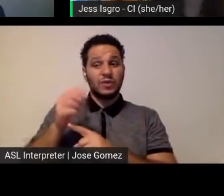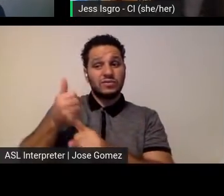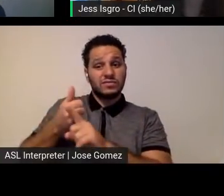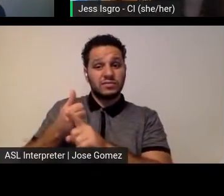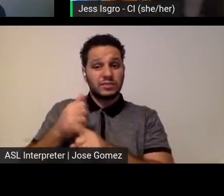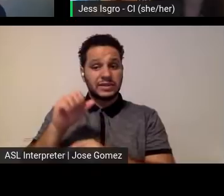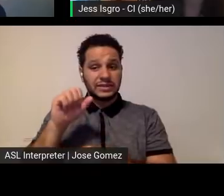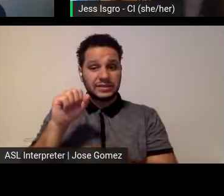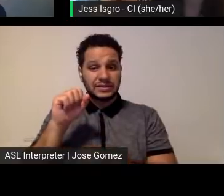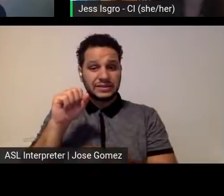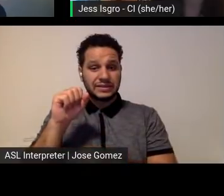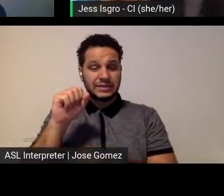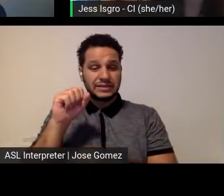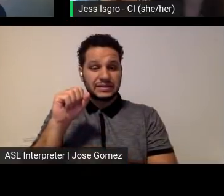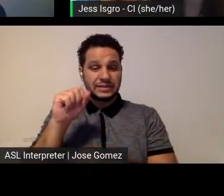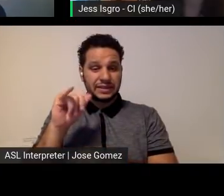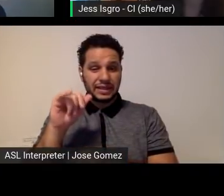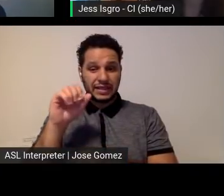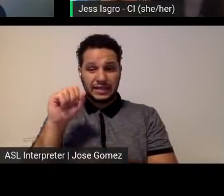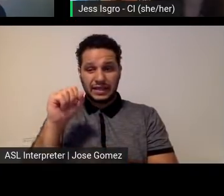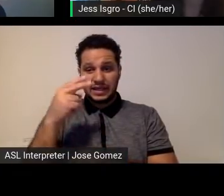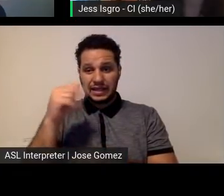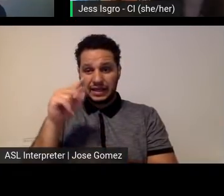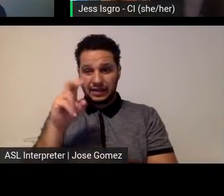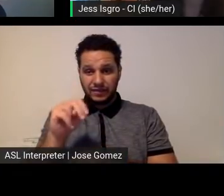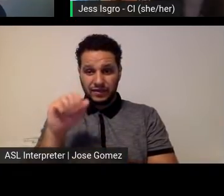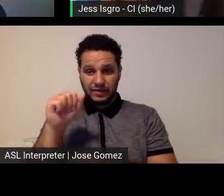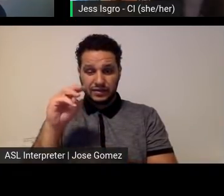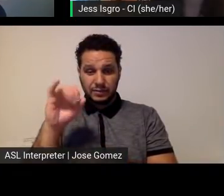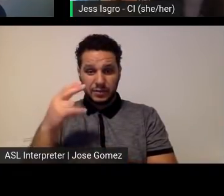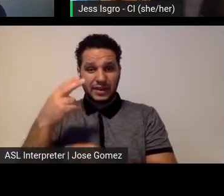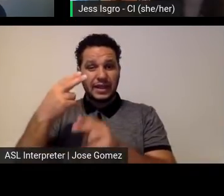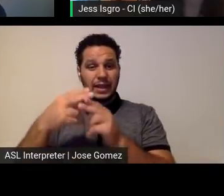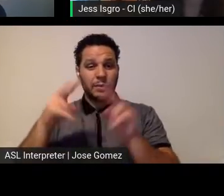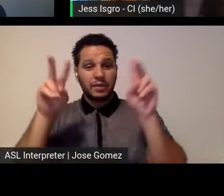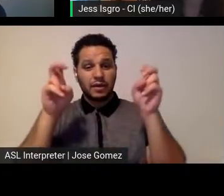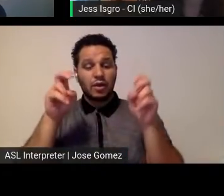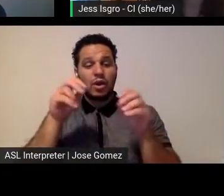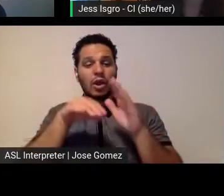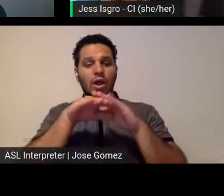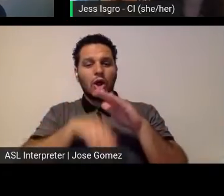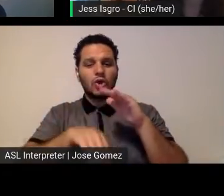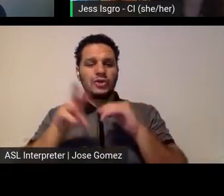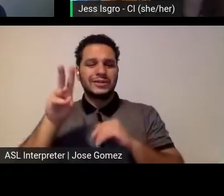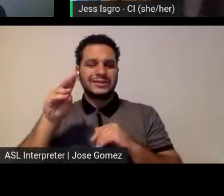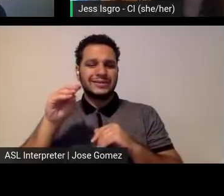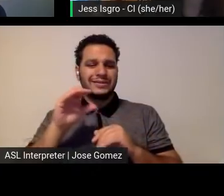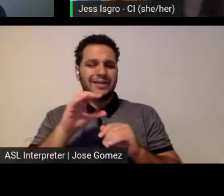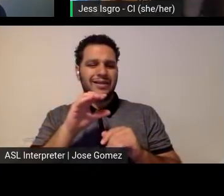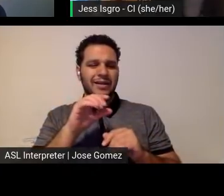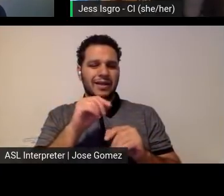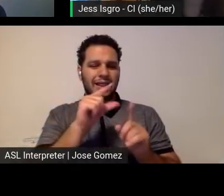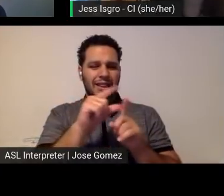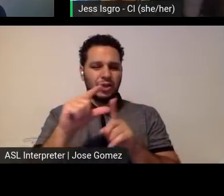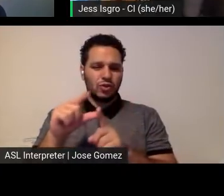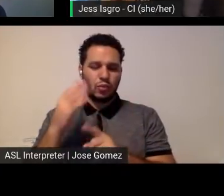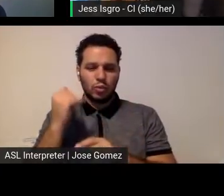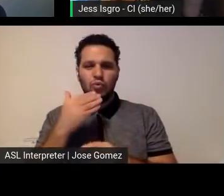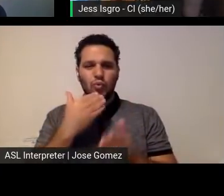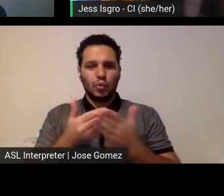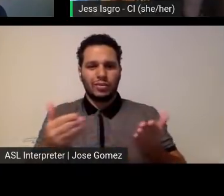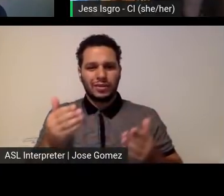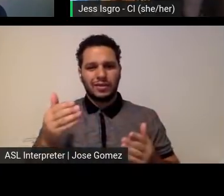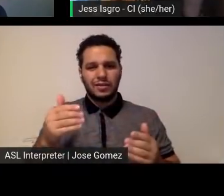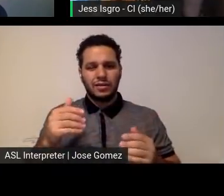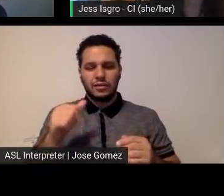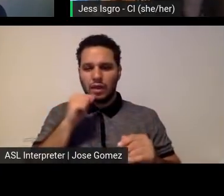Fifth, have that in the file name. Keep the title under 60 characters is usually a good thing to do.